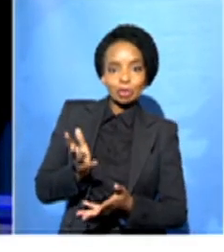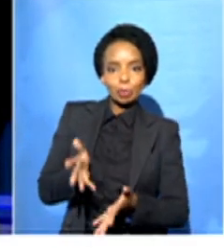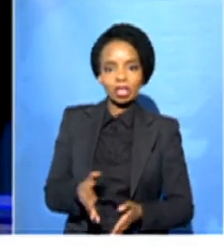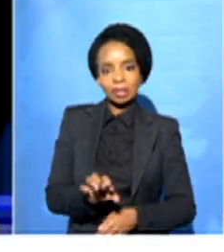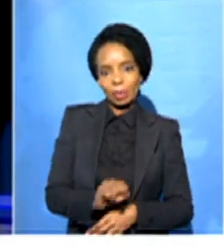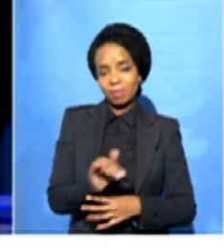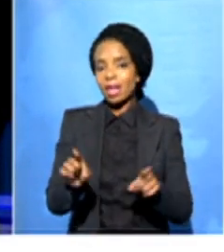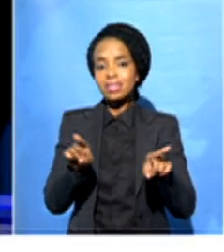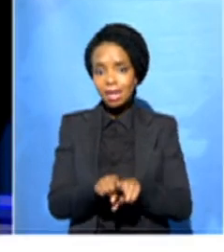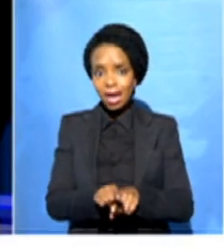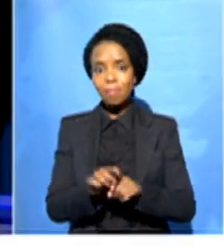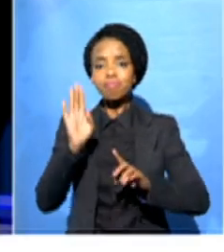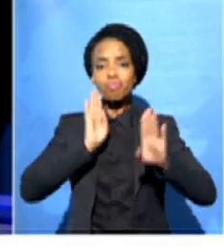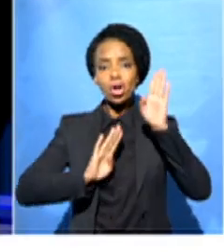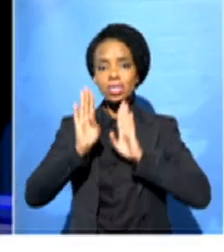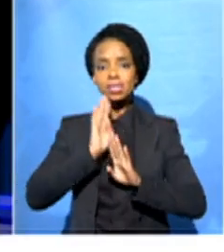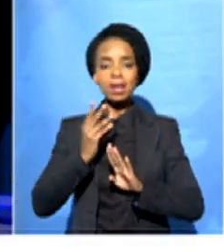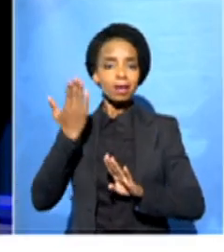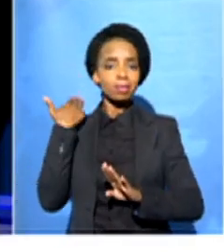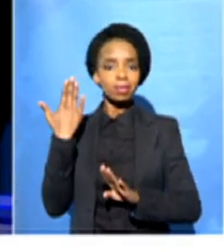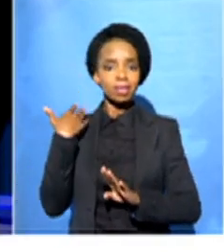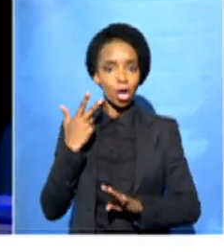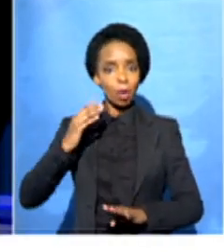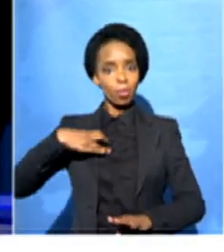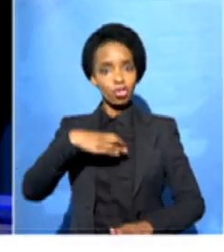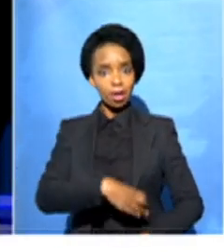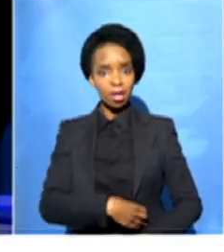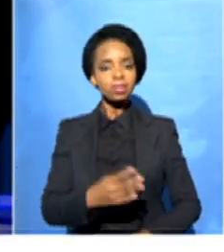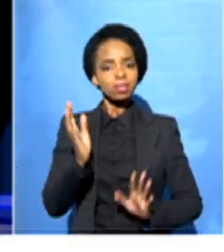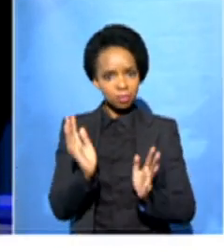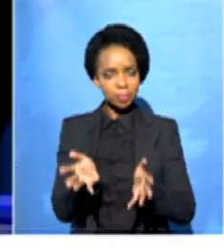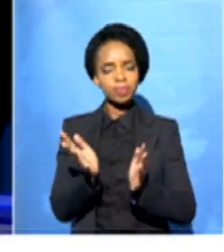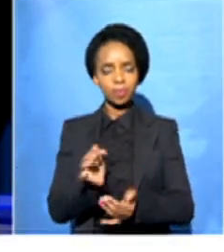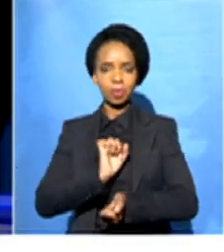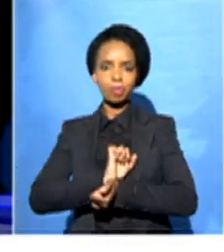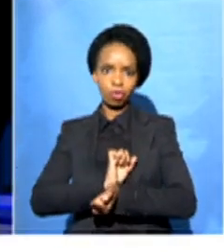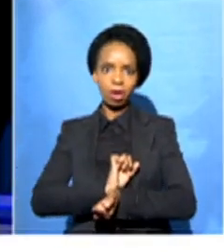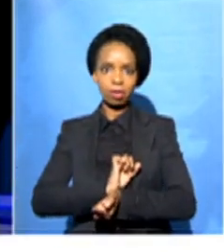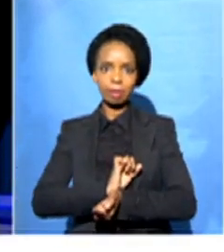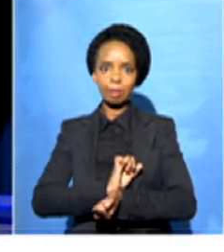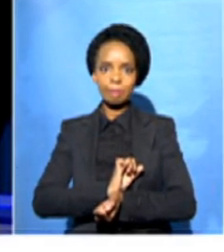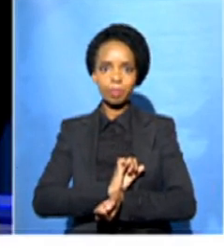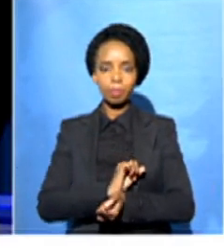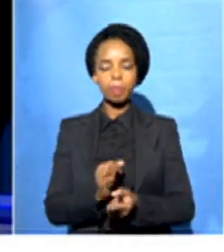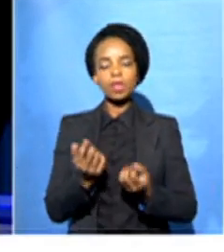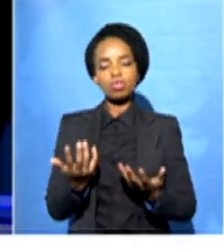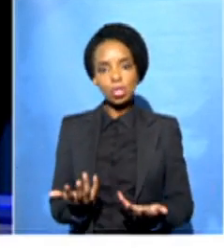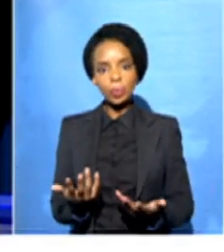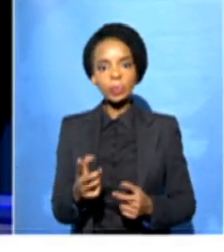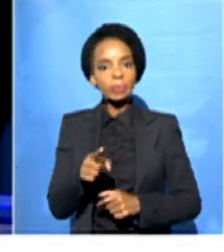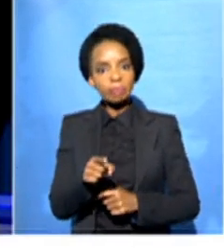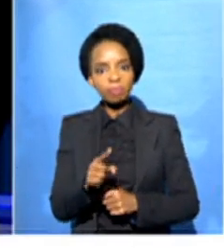president was jailed. So, and it does speak to the kind